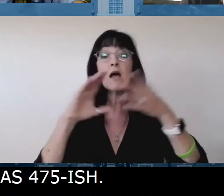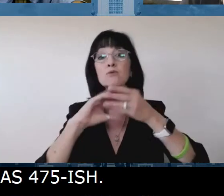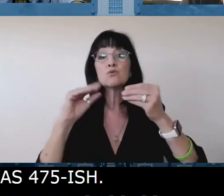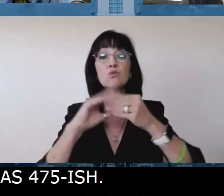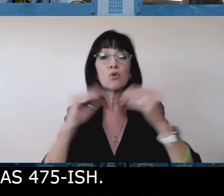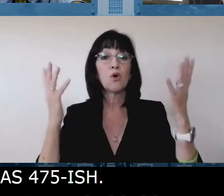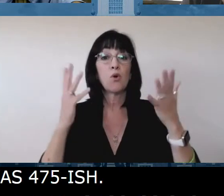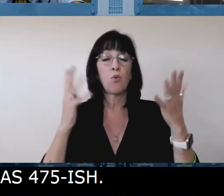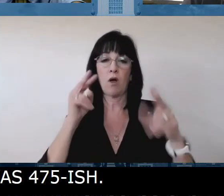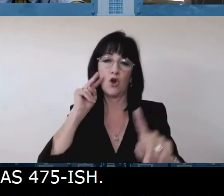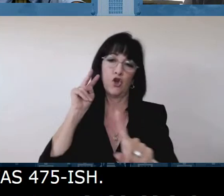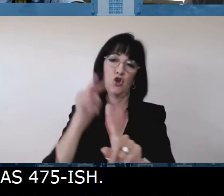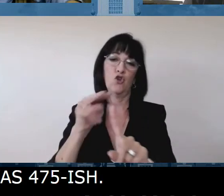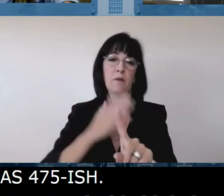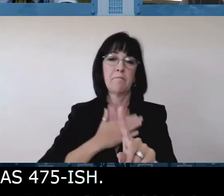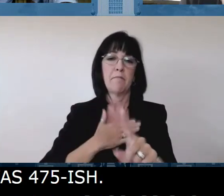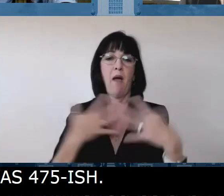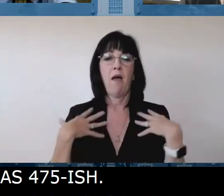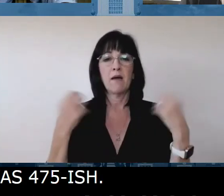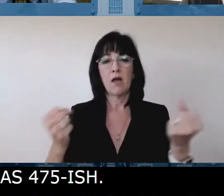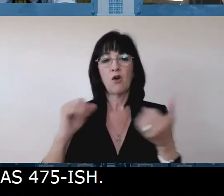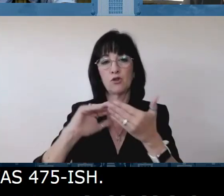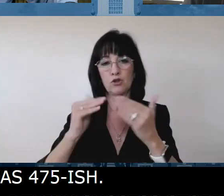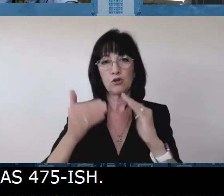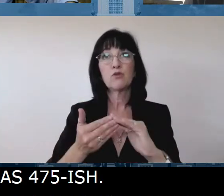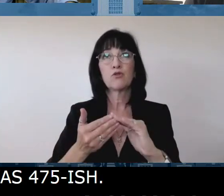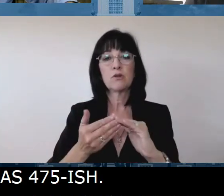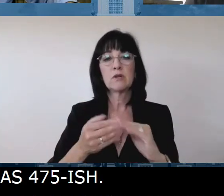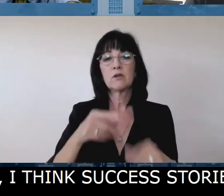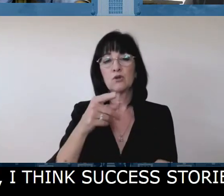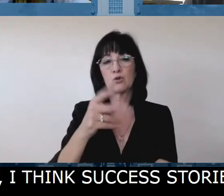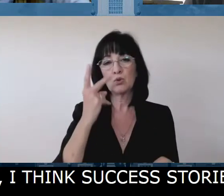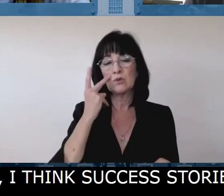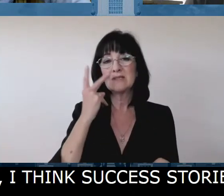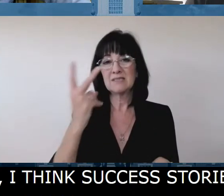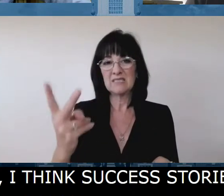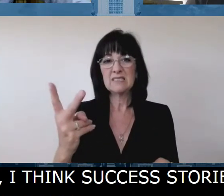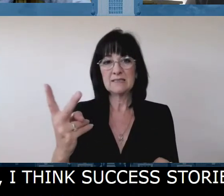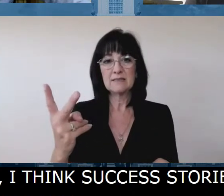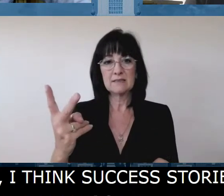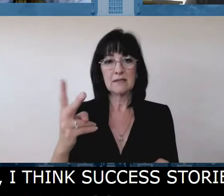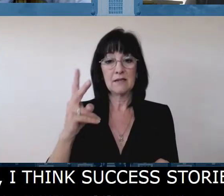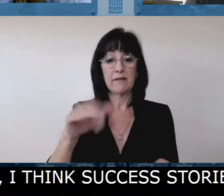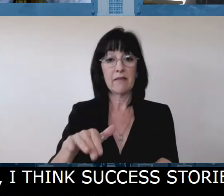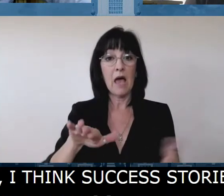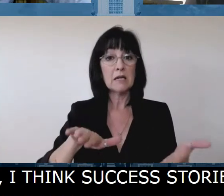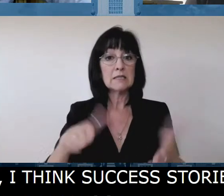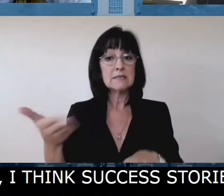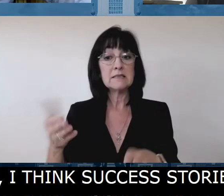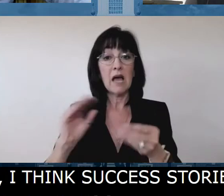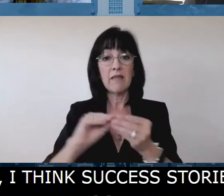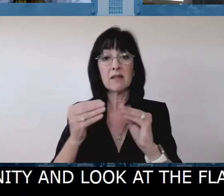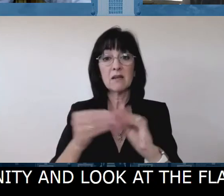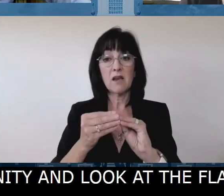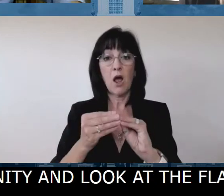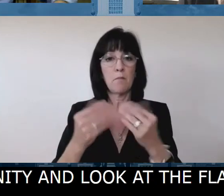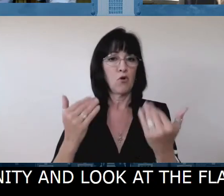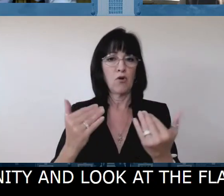Healthy Community and you look at the flat line around deaths. So